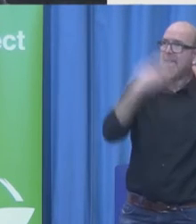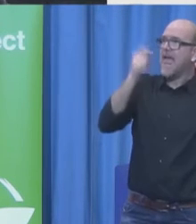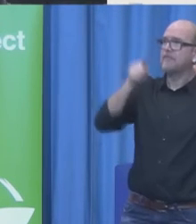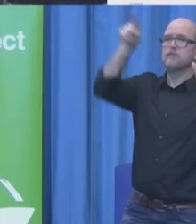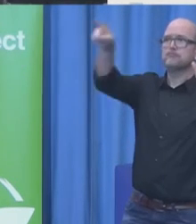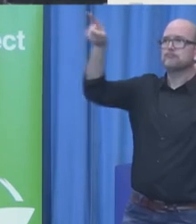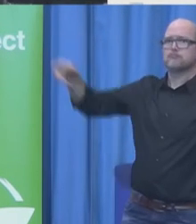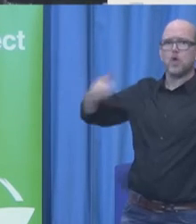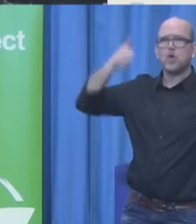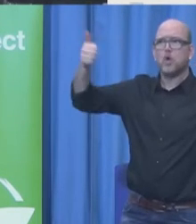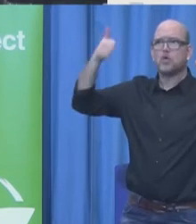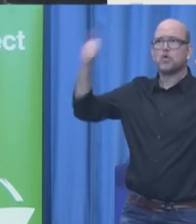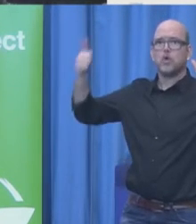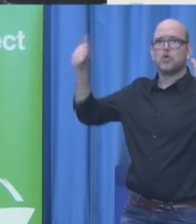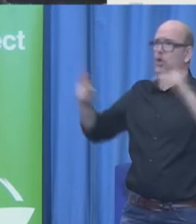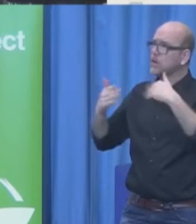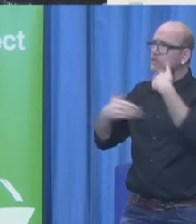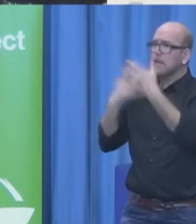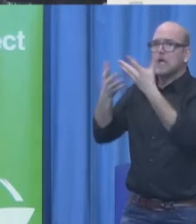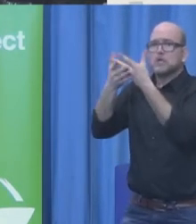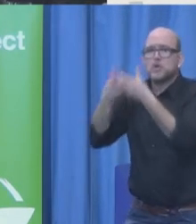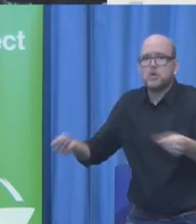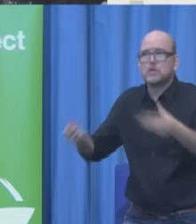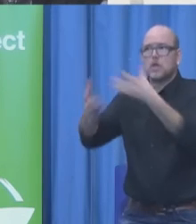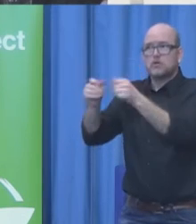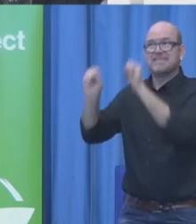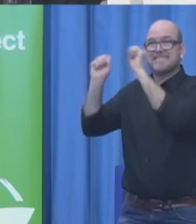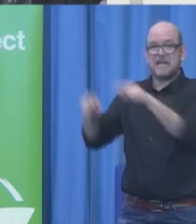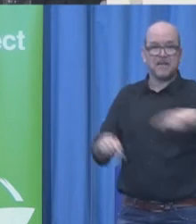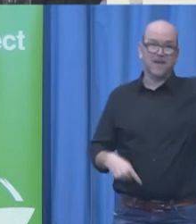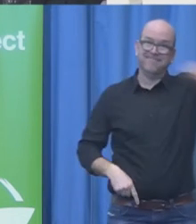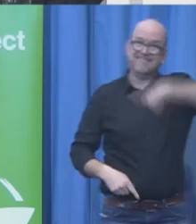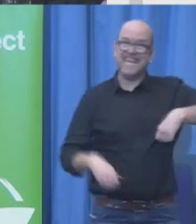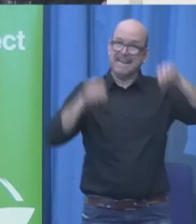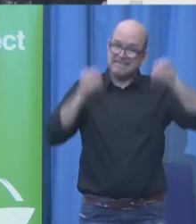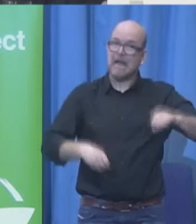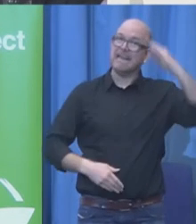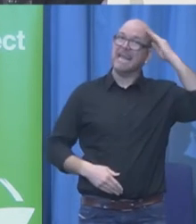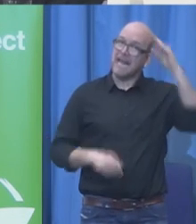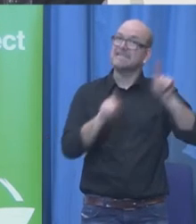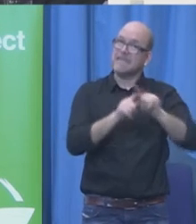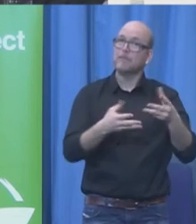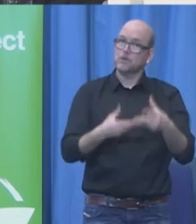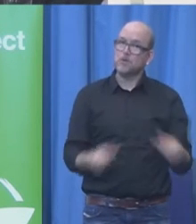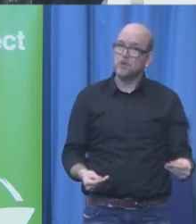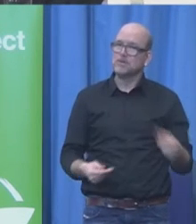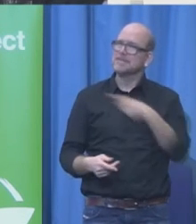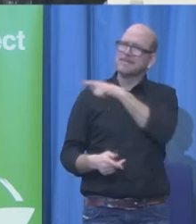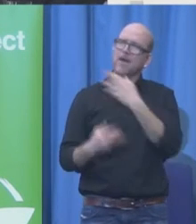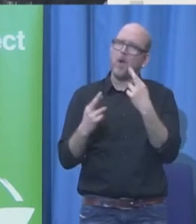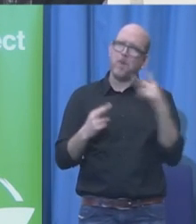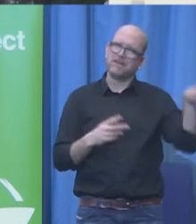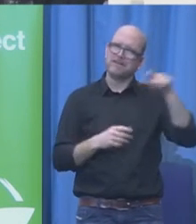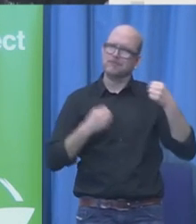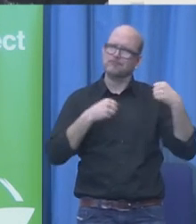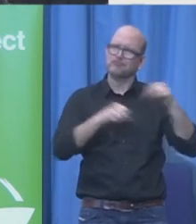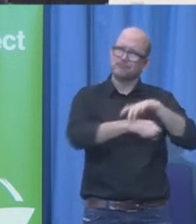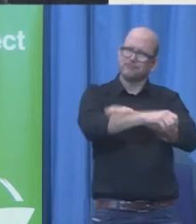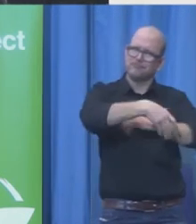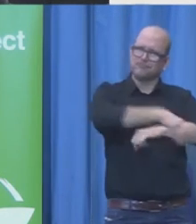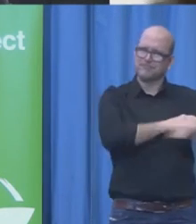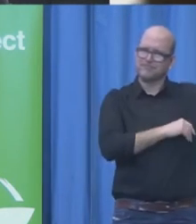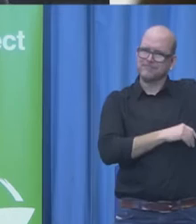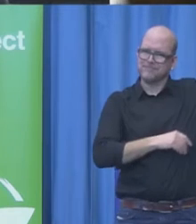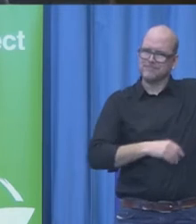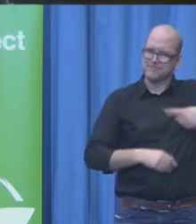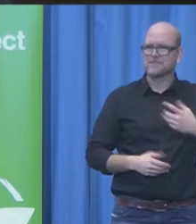their movements with disabilities is important. And, I would just say that, hopefully we